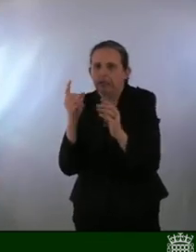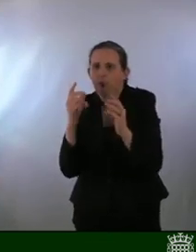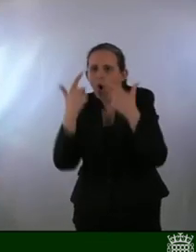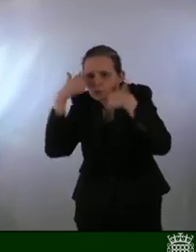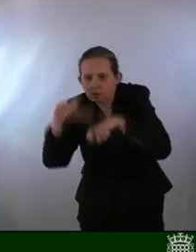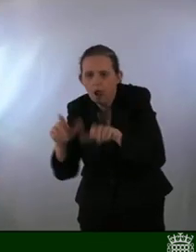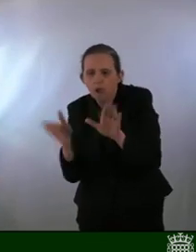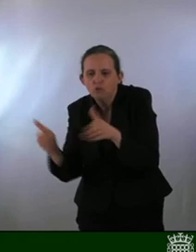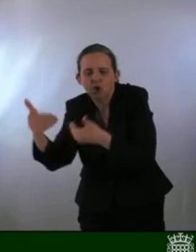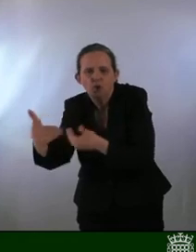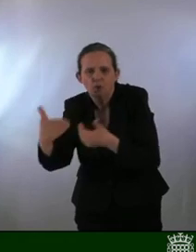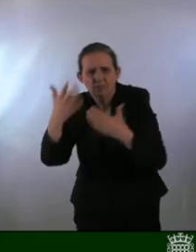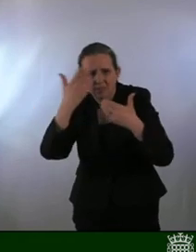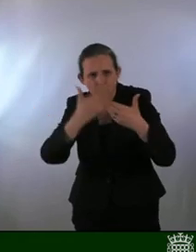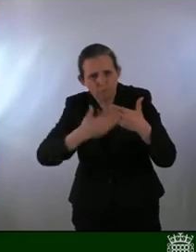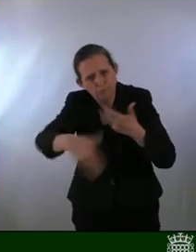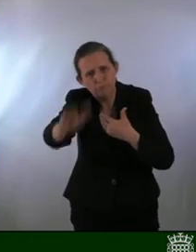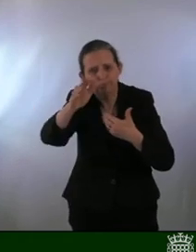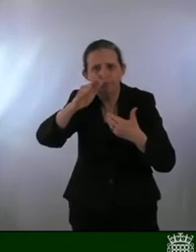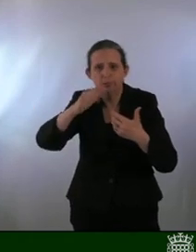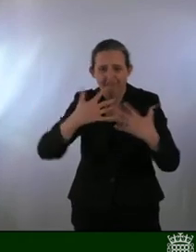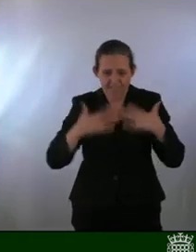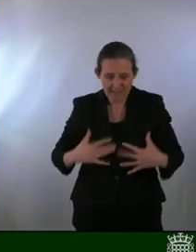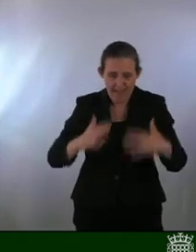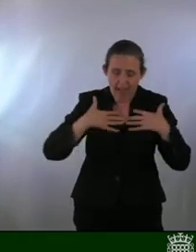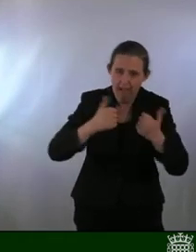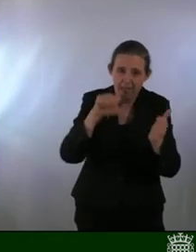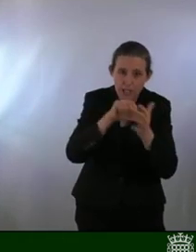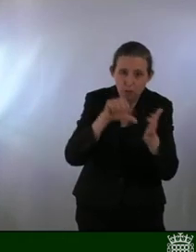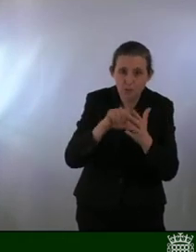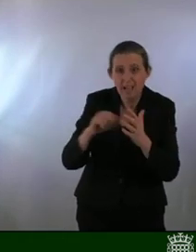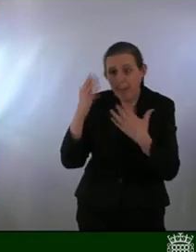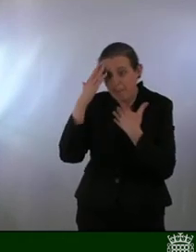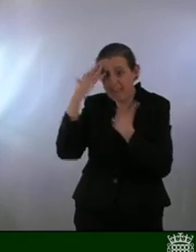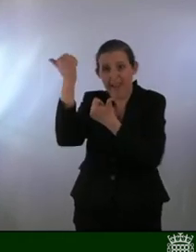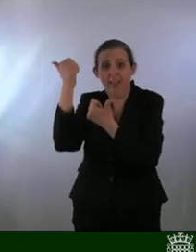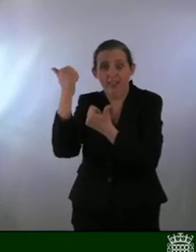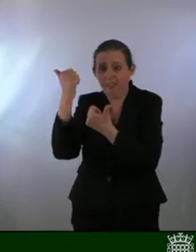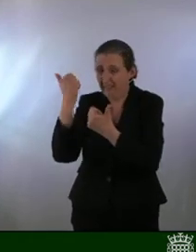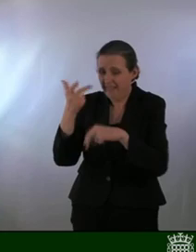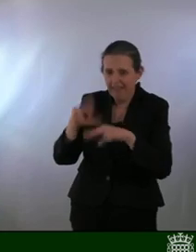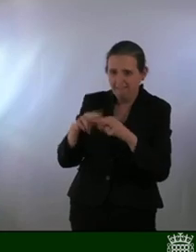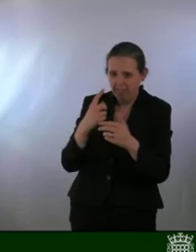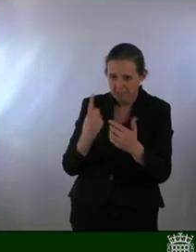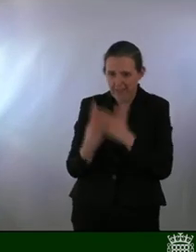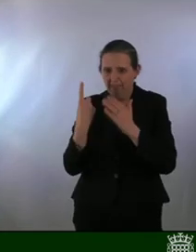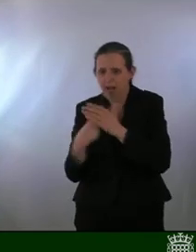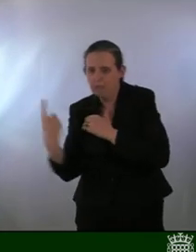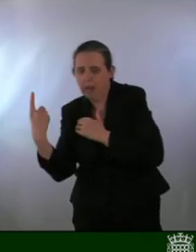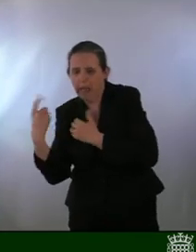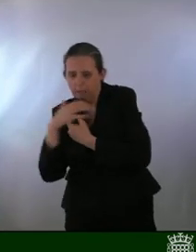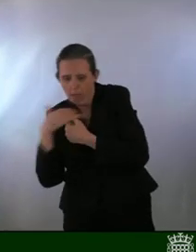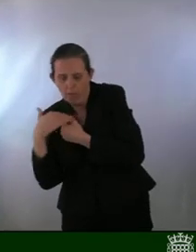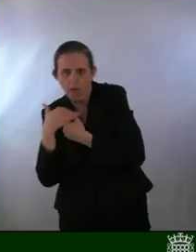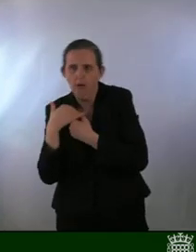term and a looming long-term mental health crisis because of the conditions they'll have to self-isolate in. What advice and what is the Secretary